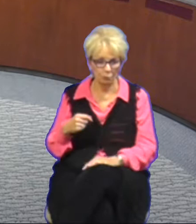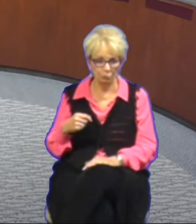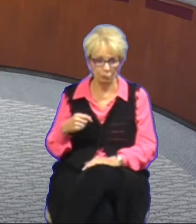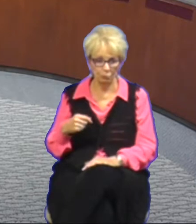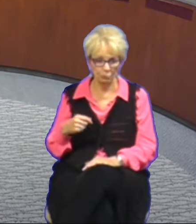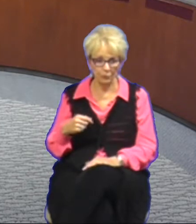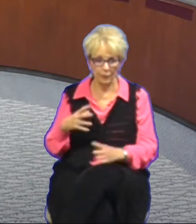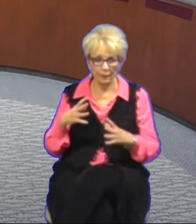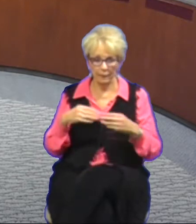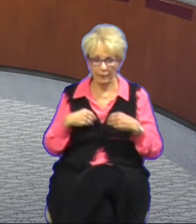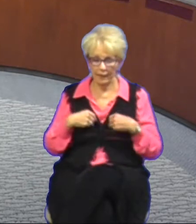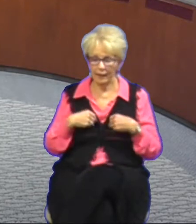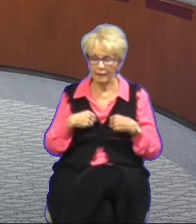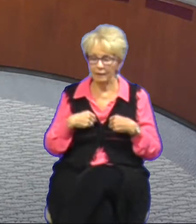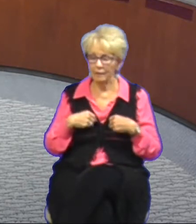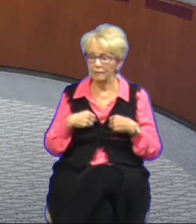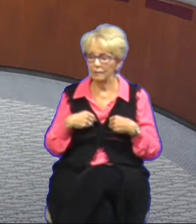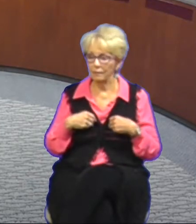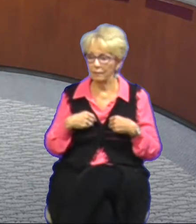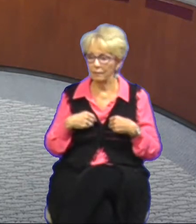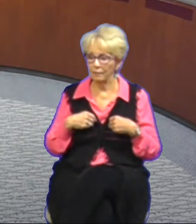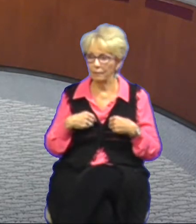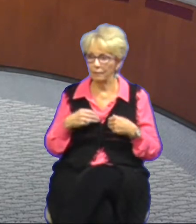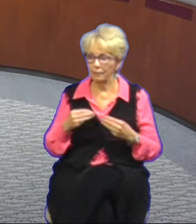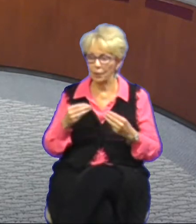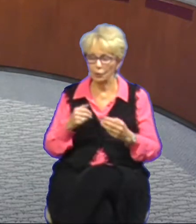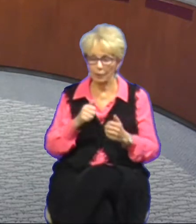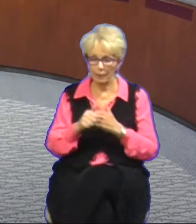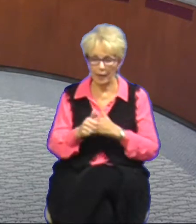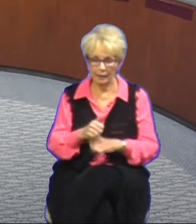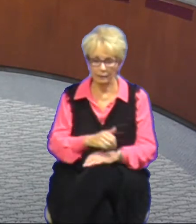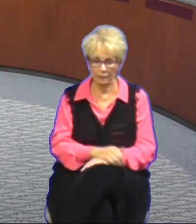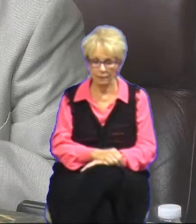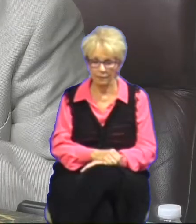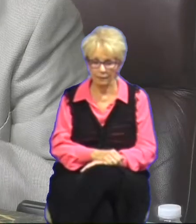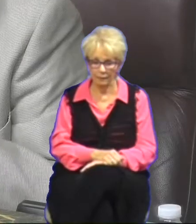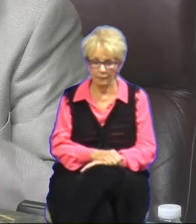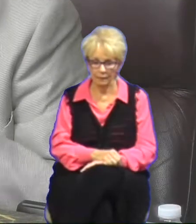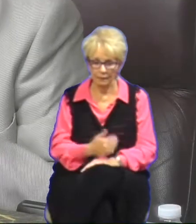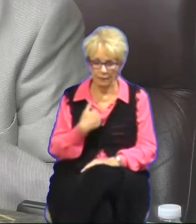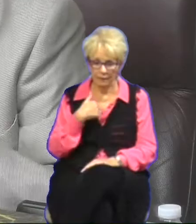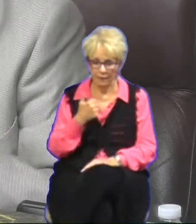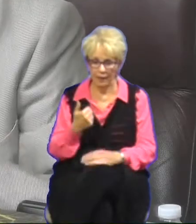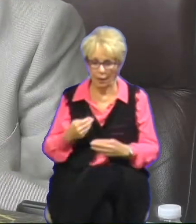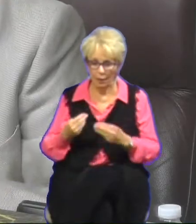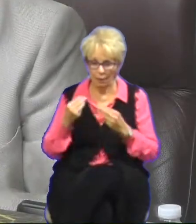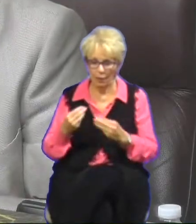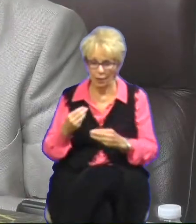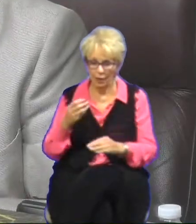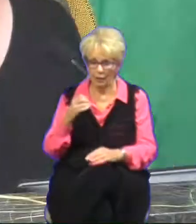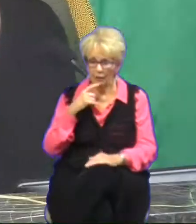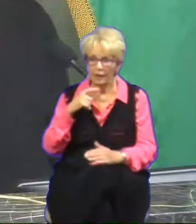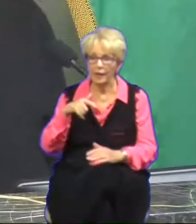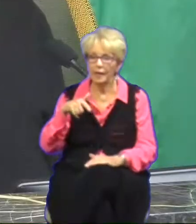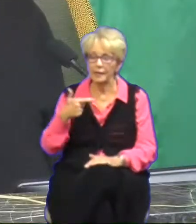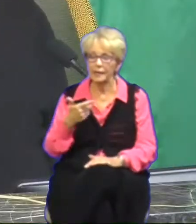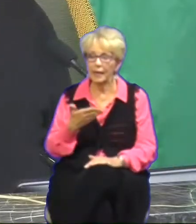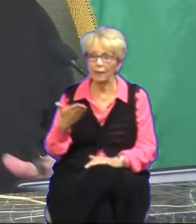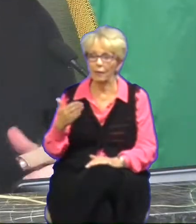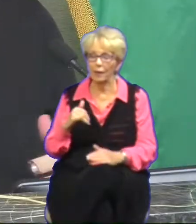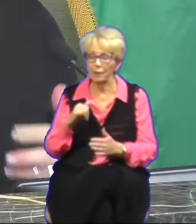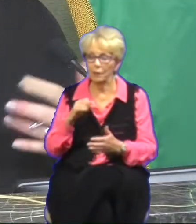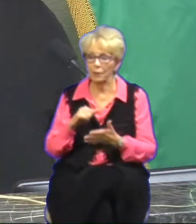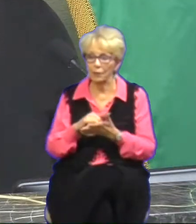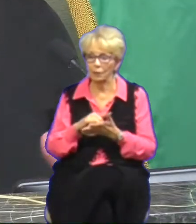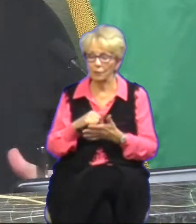All in favor, please signify by saying aye. Aye. Motion passes. We have another motion, Sally. Yeah, the second thing. So